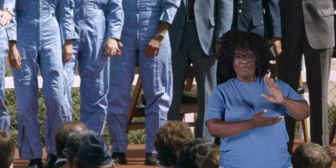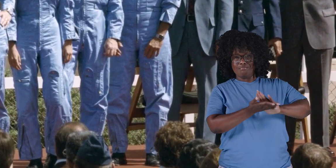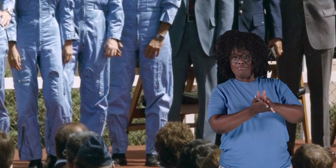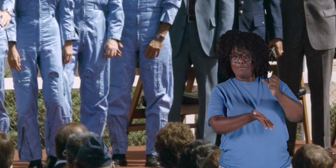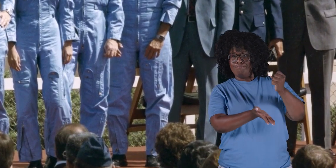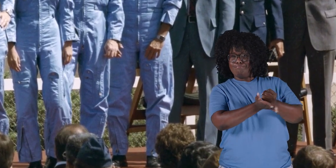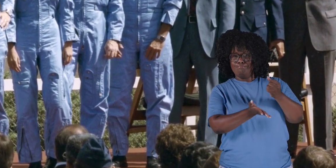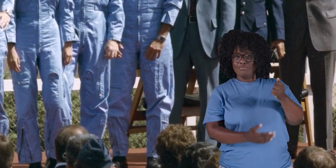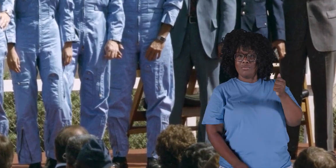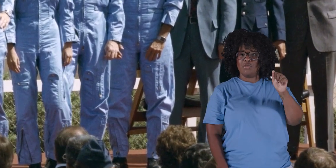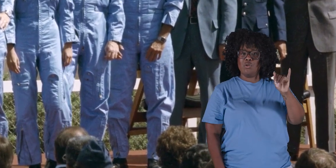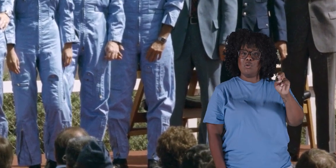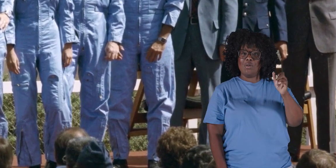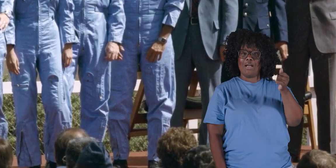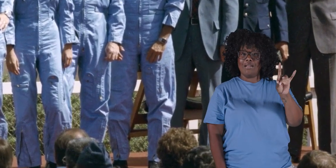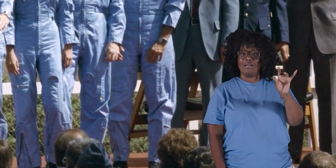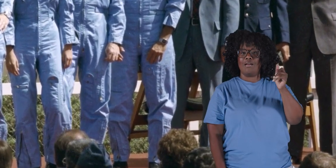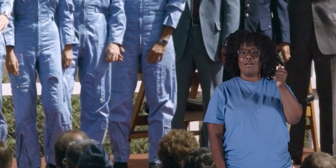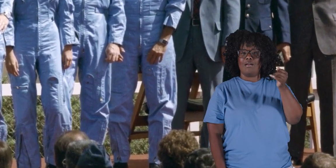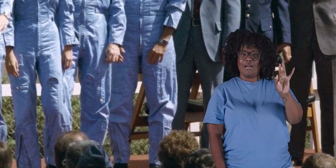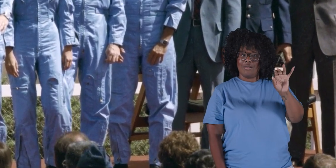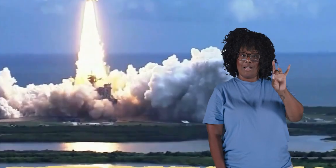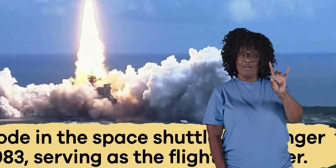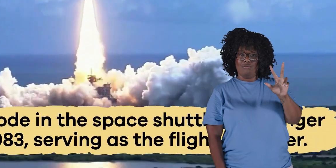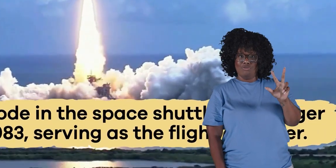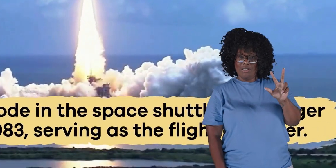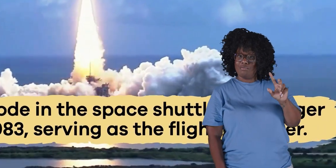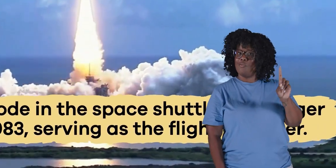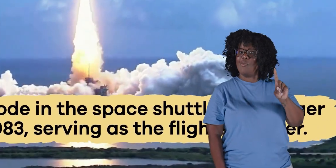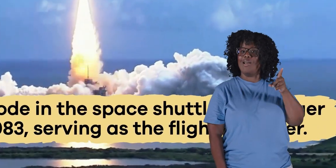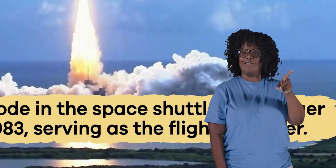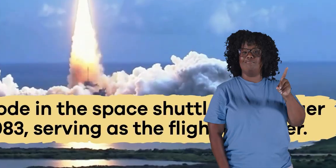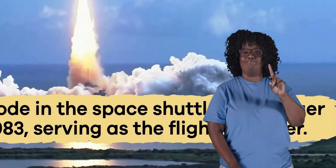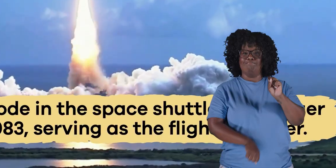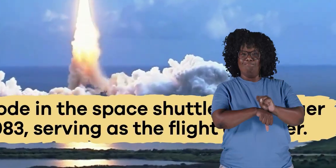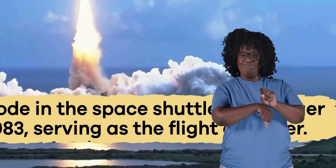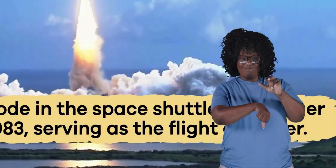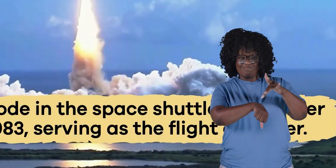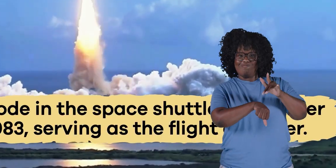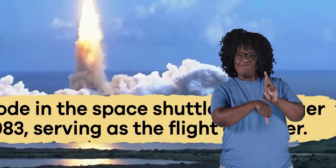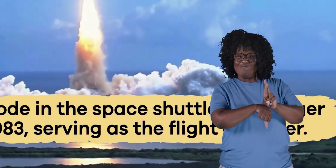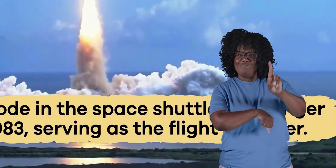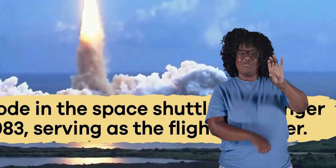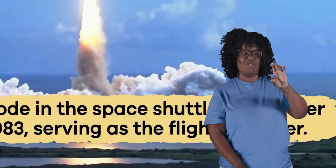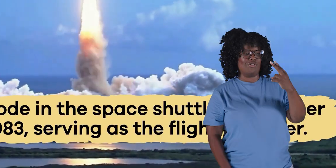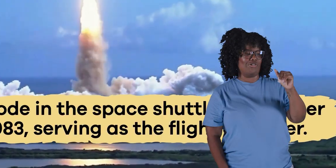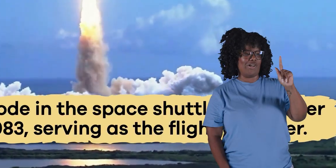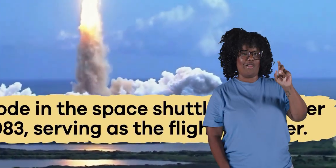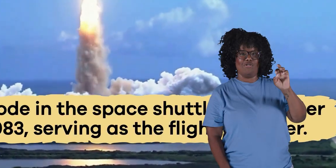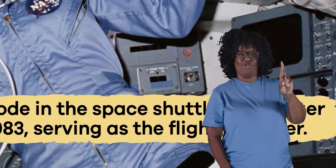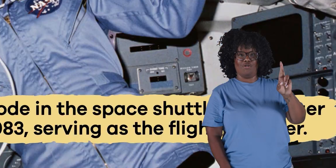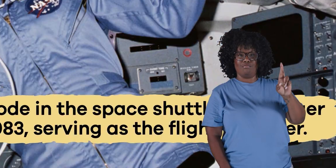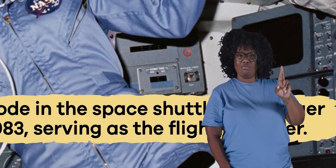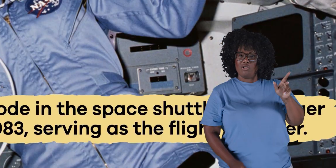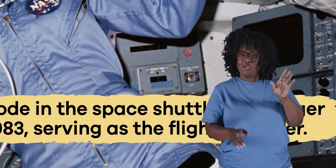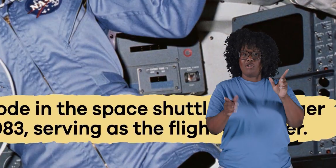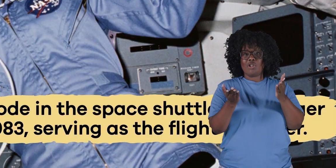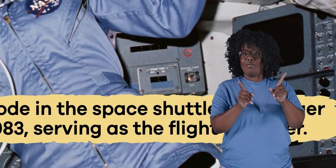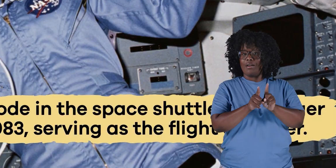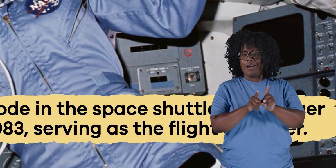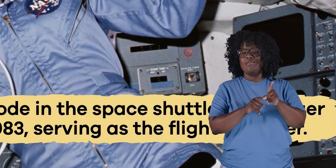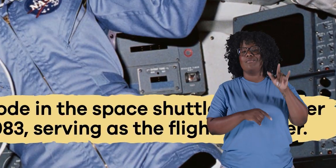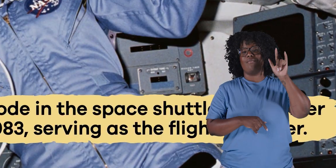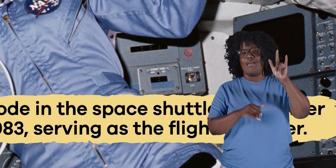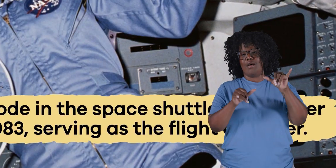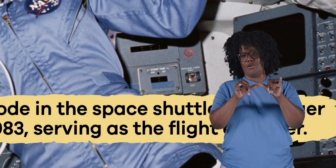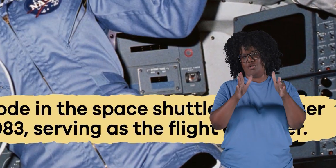made on June 18, 1983, when Dr. Sally Ride rode in the space shuttle Challenger, serving as the